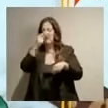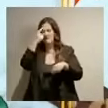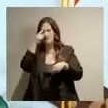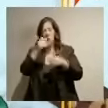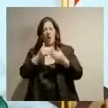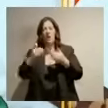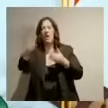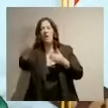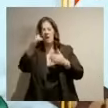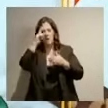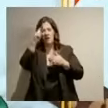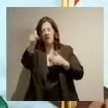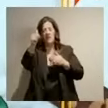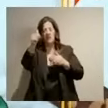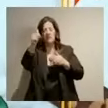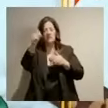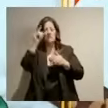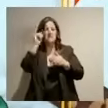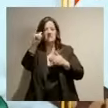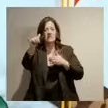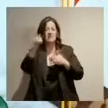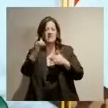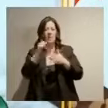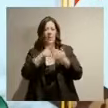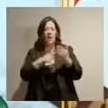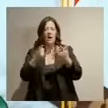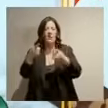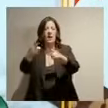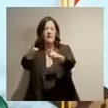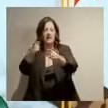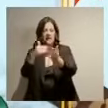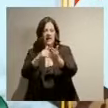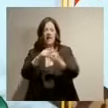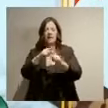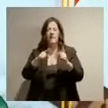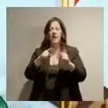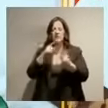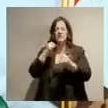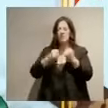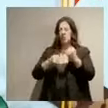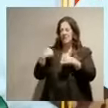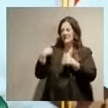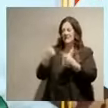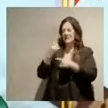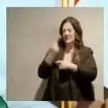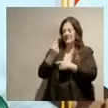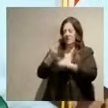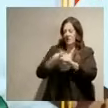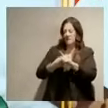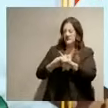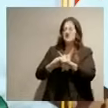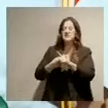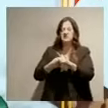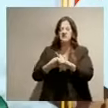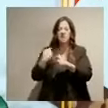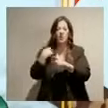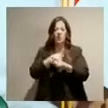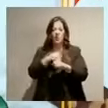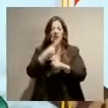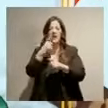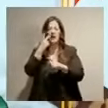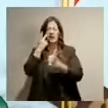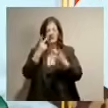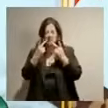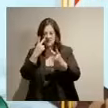these rain bombs in December, January, February, and March, these atmospheric rivers that